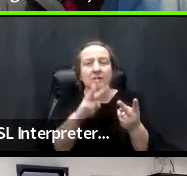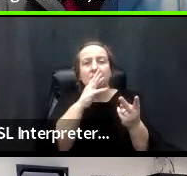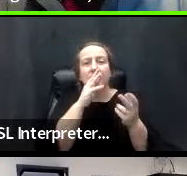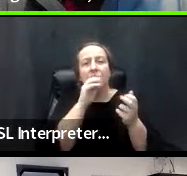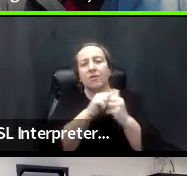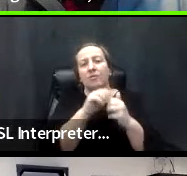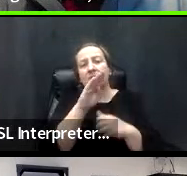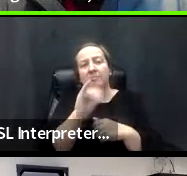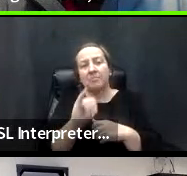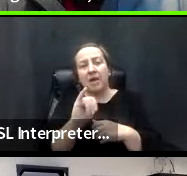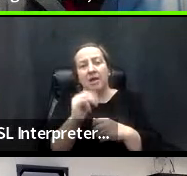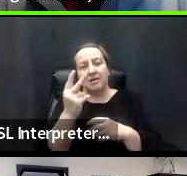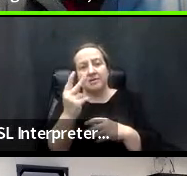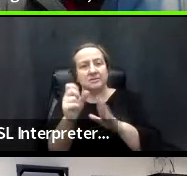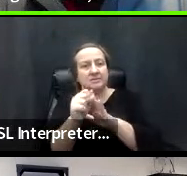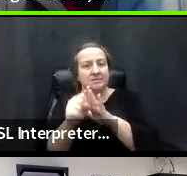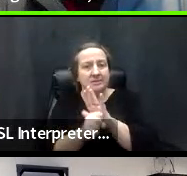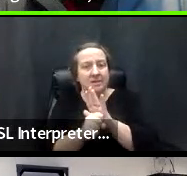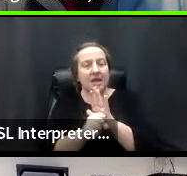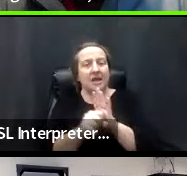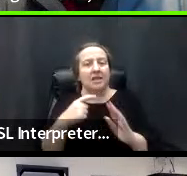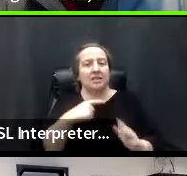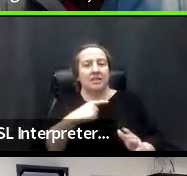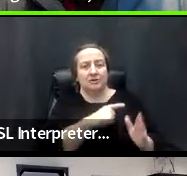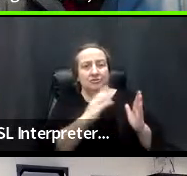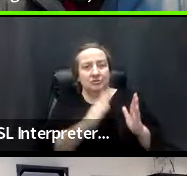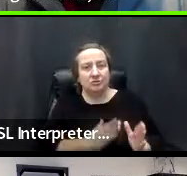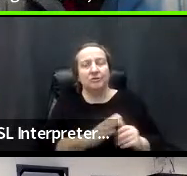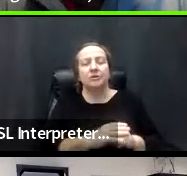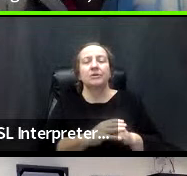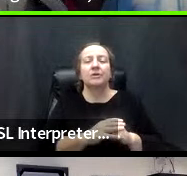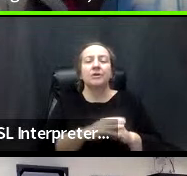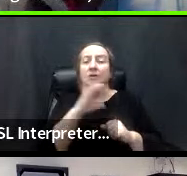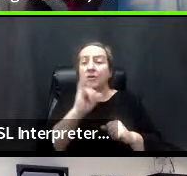ledge, and those folks have looked at